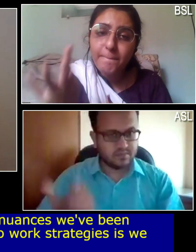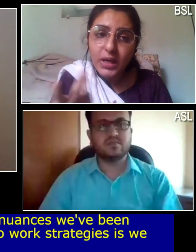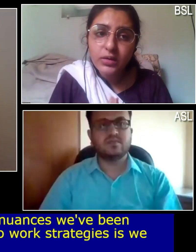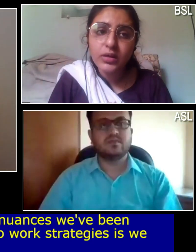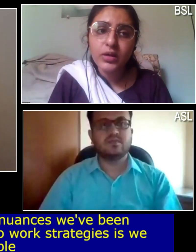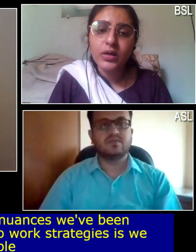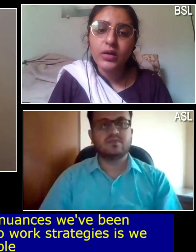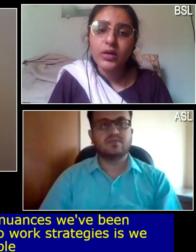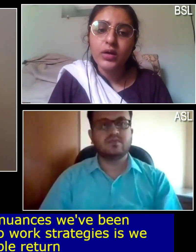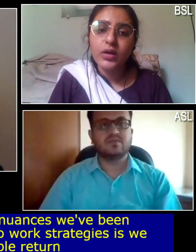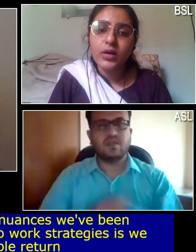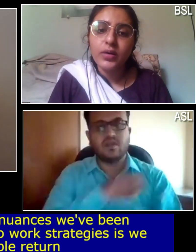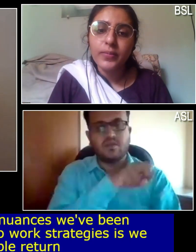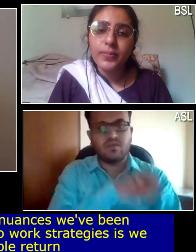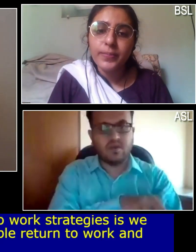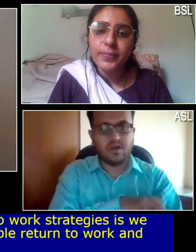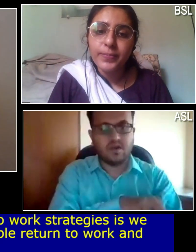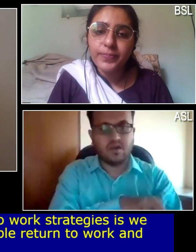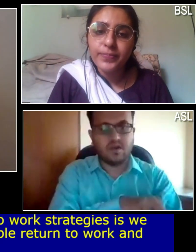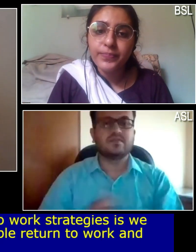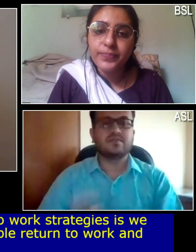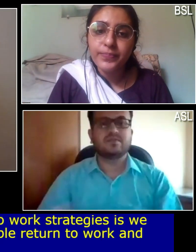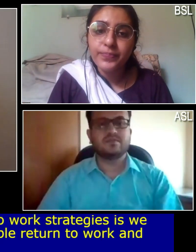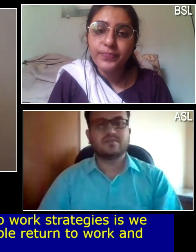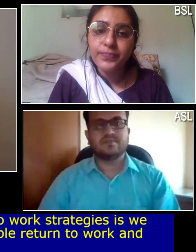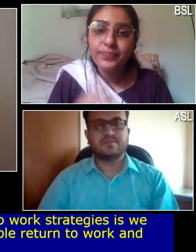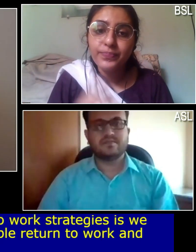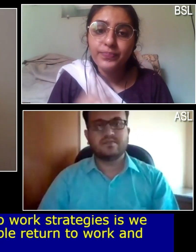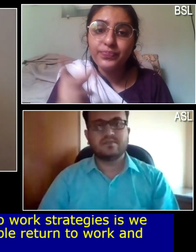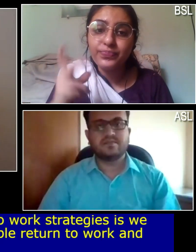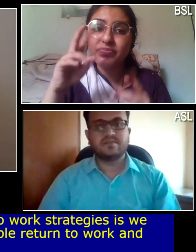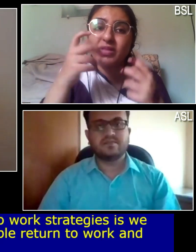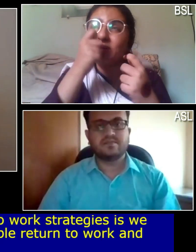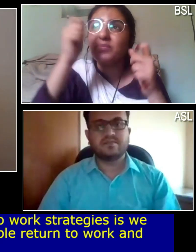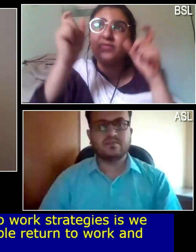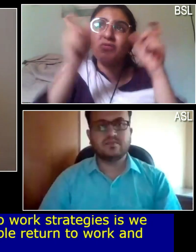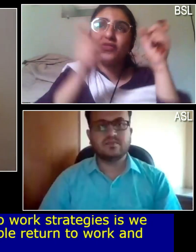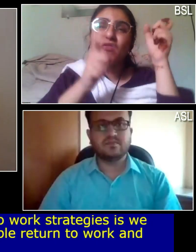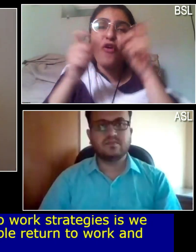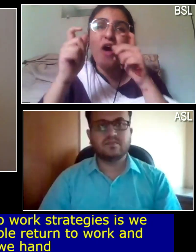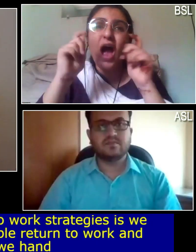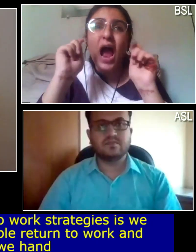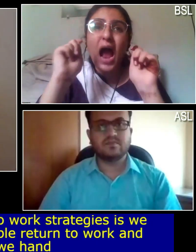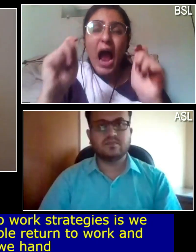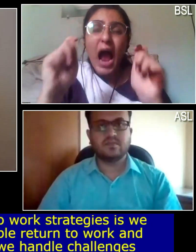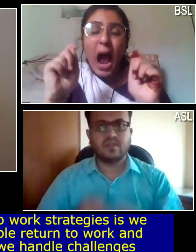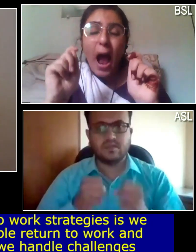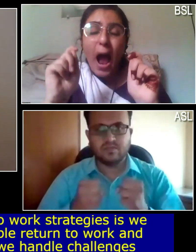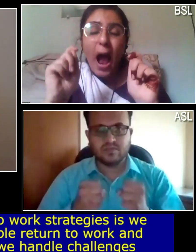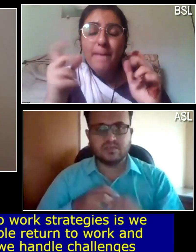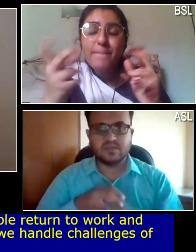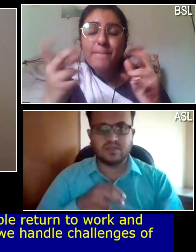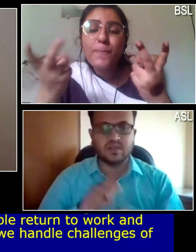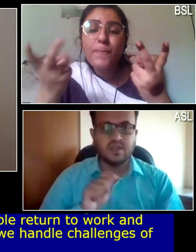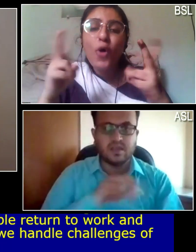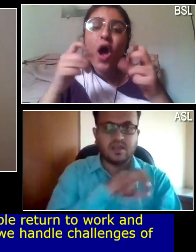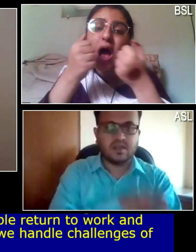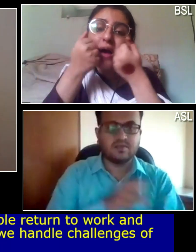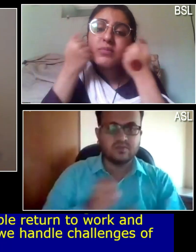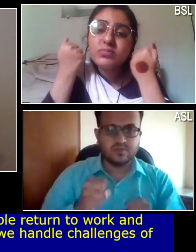people need to wear masks, and how will we handle challenges of colleagues who are hard of hearing or who are blind? For